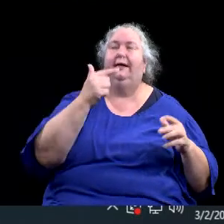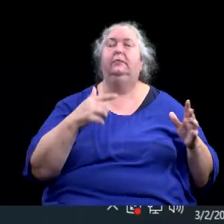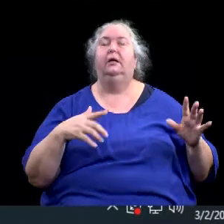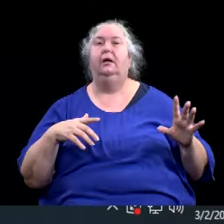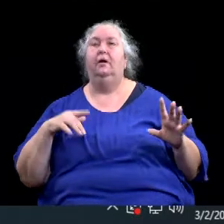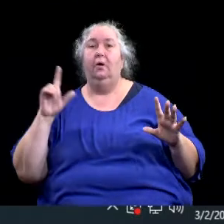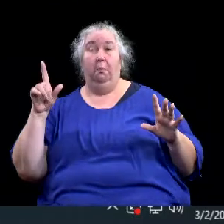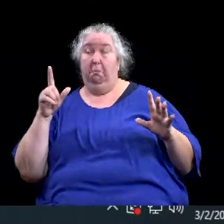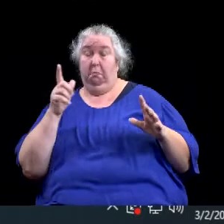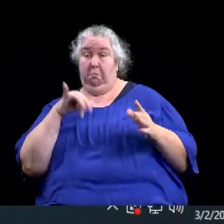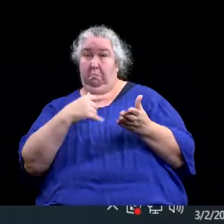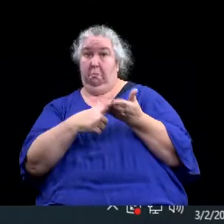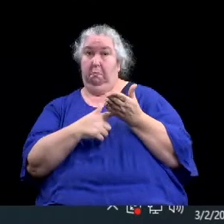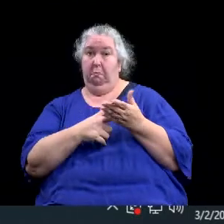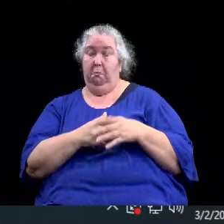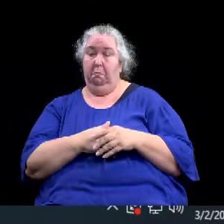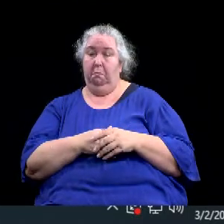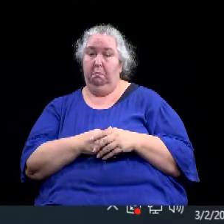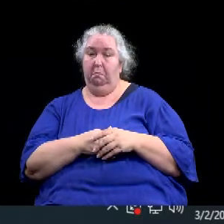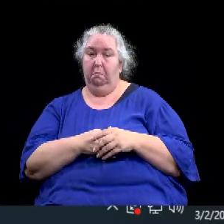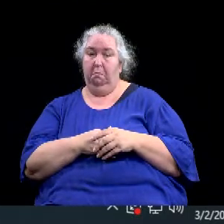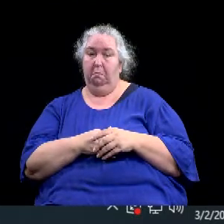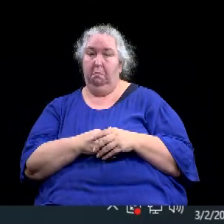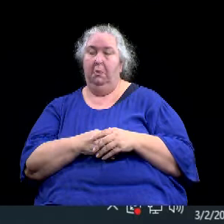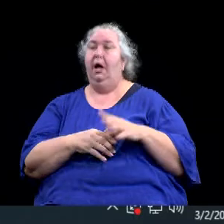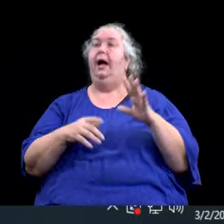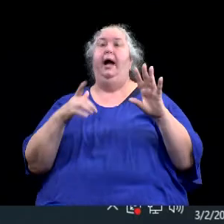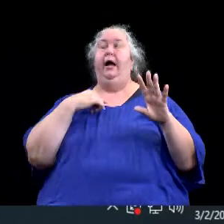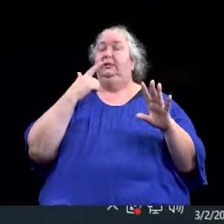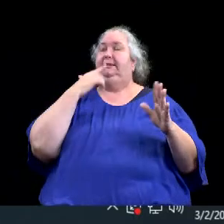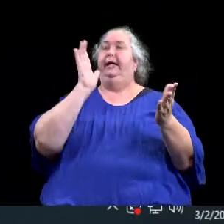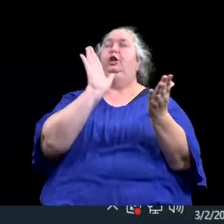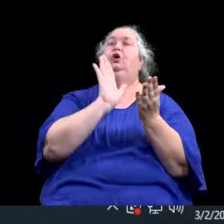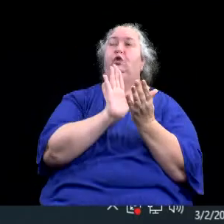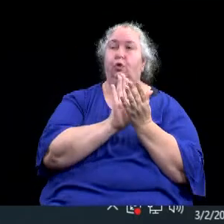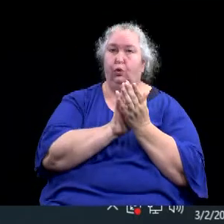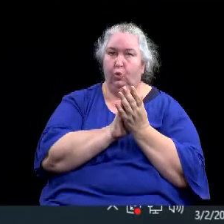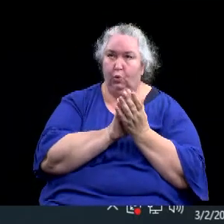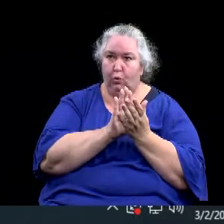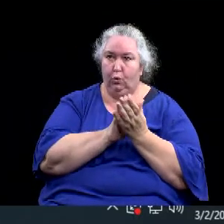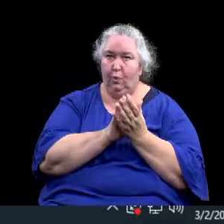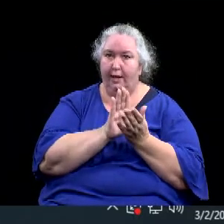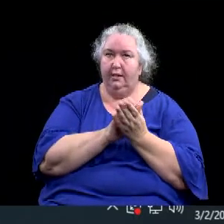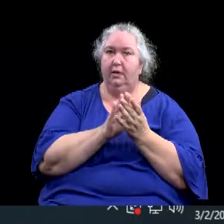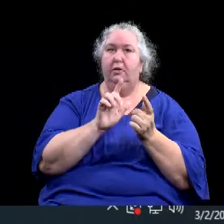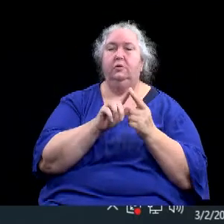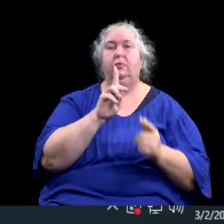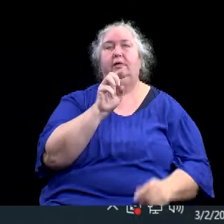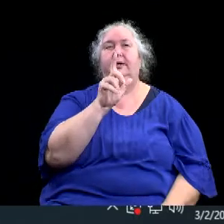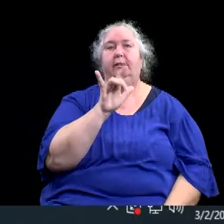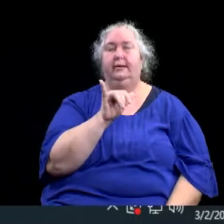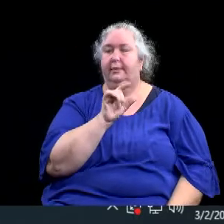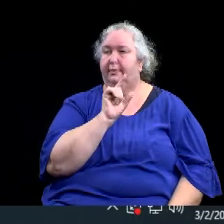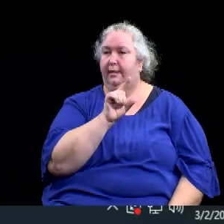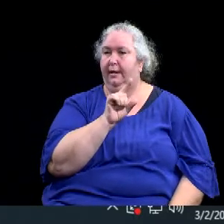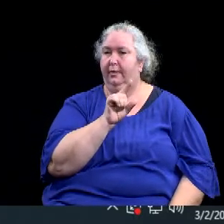I'll just say congratulations to Kelly, Councilmember Palmer, and Councilmember